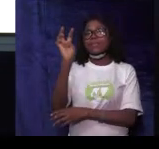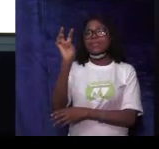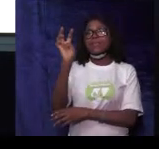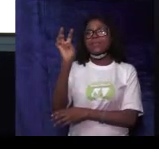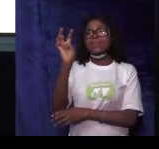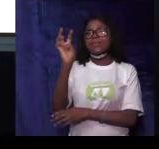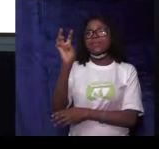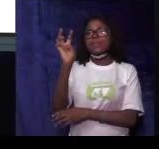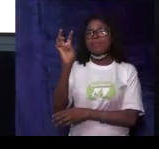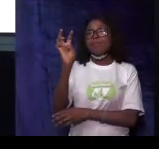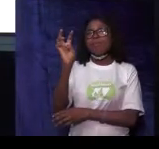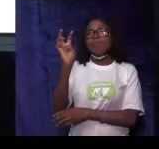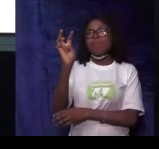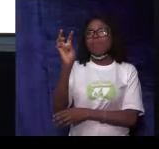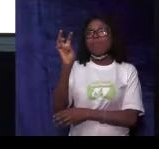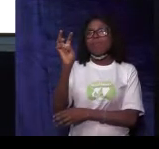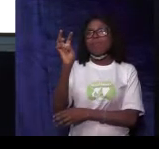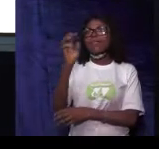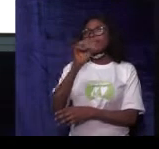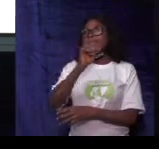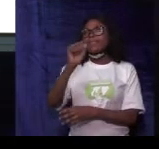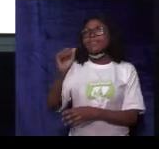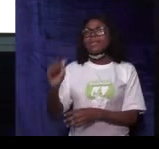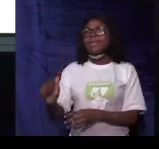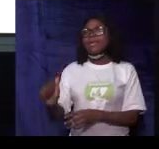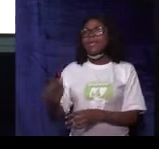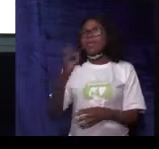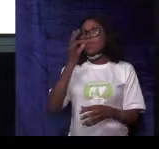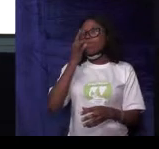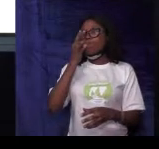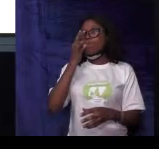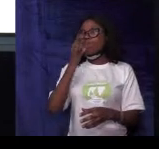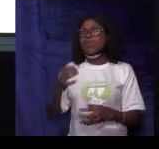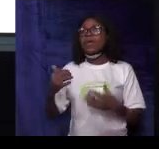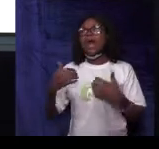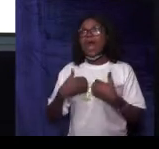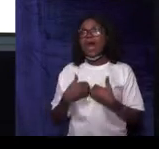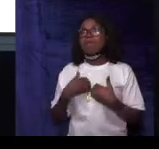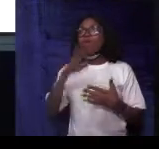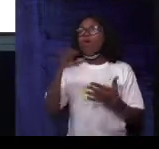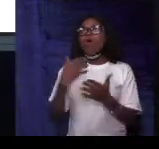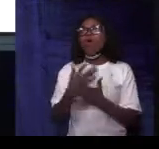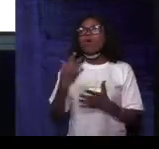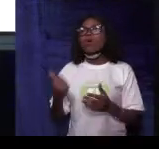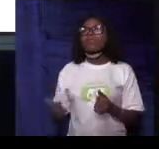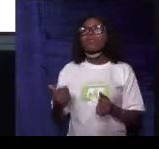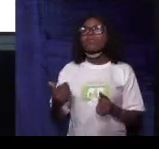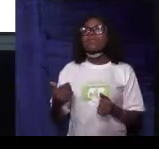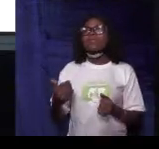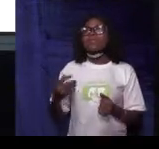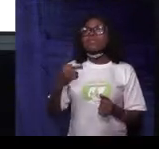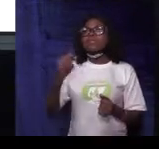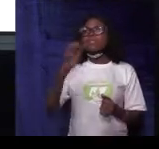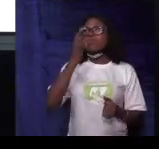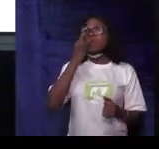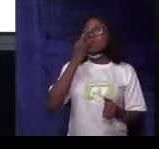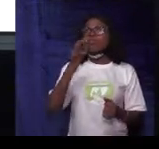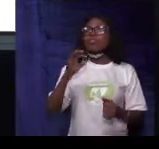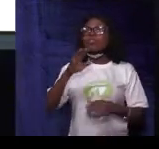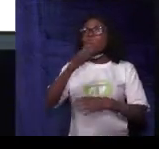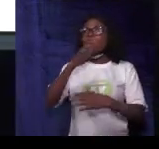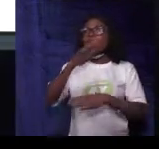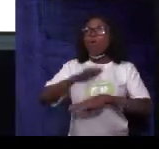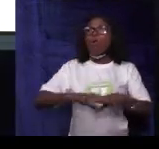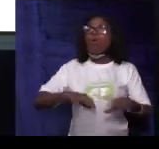of food nutrient. Next question. A meal containing all the food nutrients in the right proportion